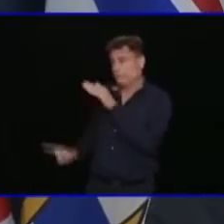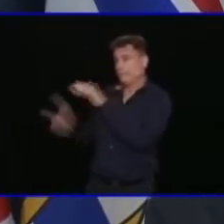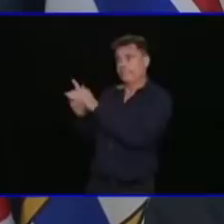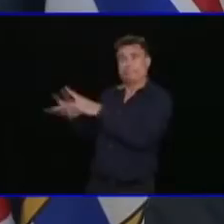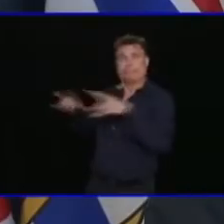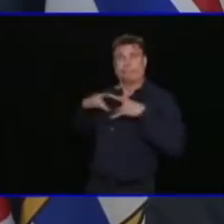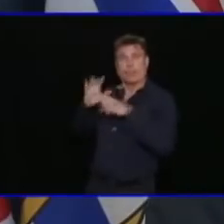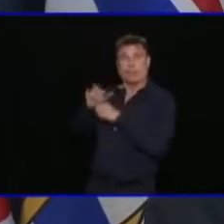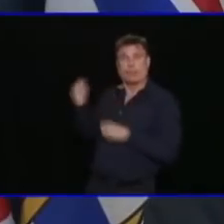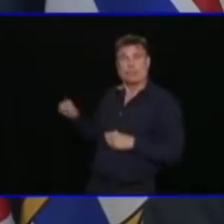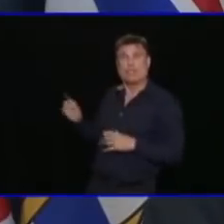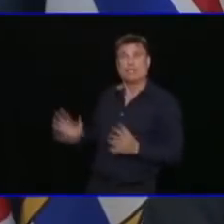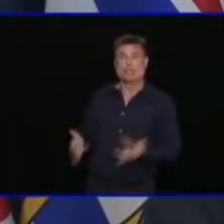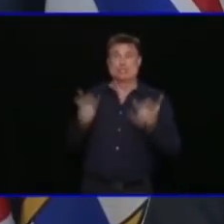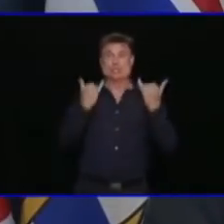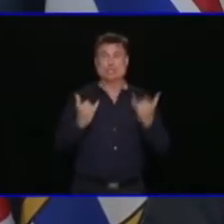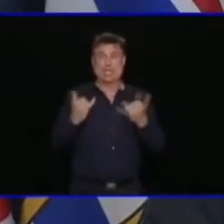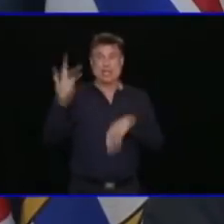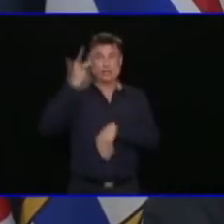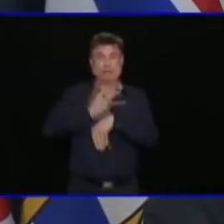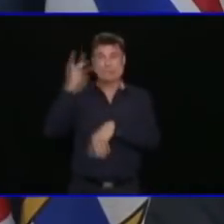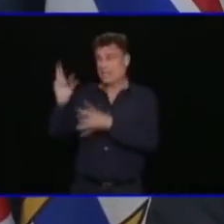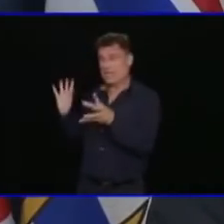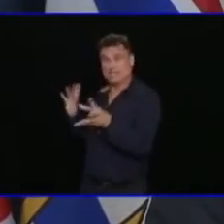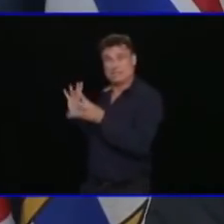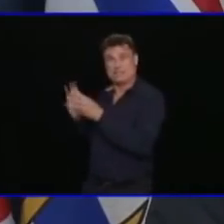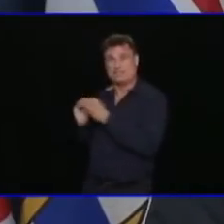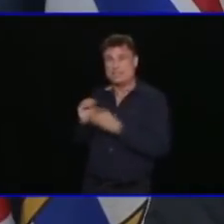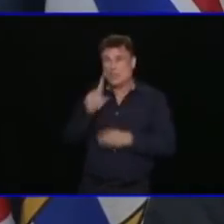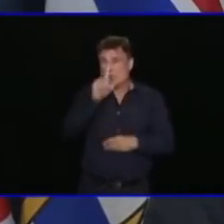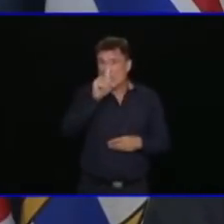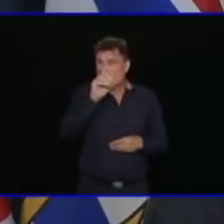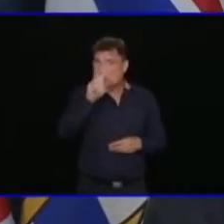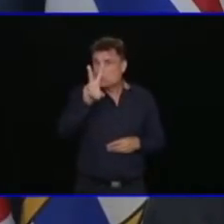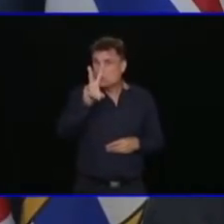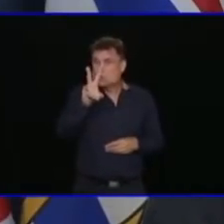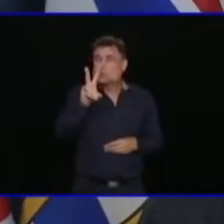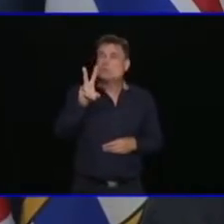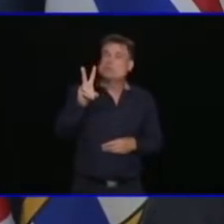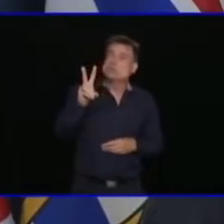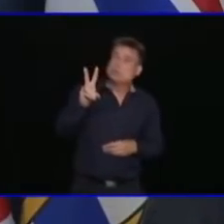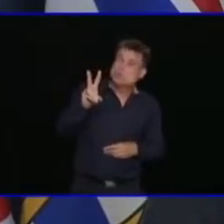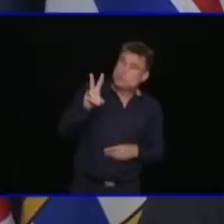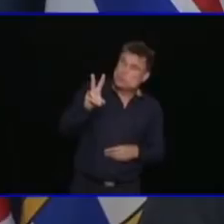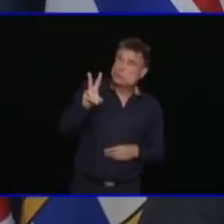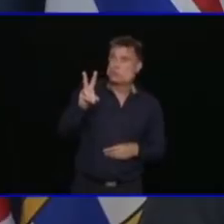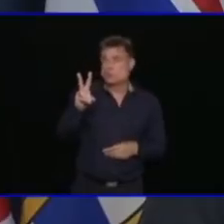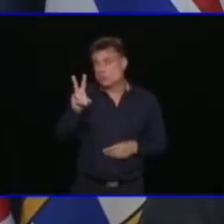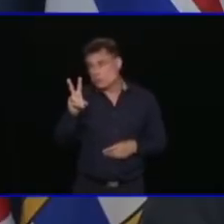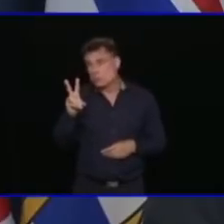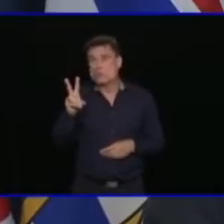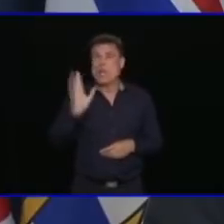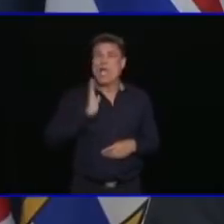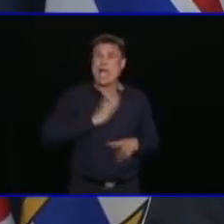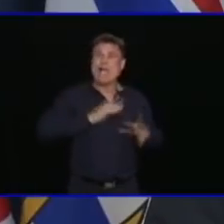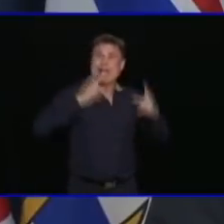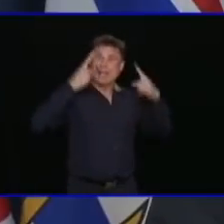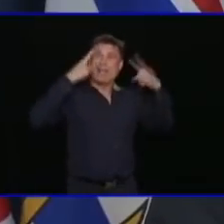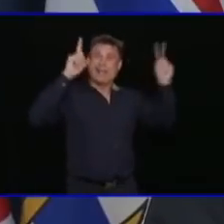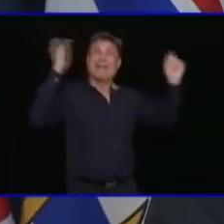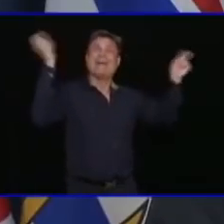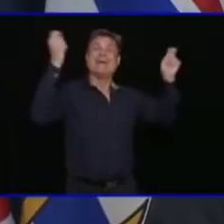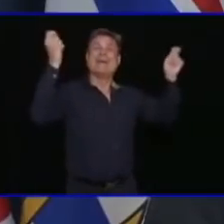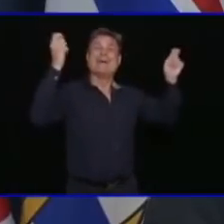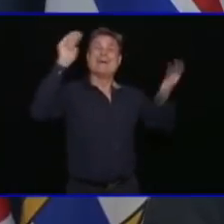I think, a sobering reminder of how fleeting success can be when we turn our back on COVID-19, when we let our skills slide,